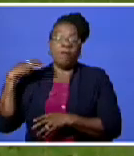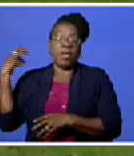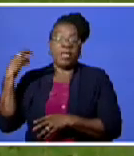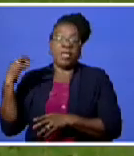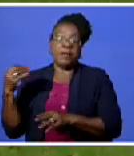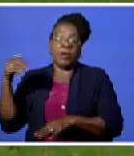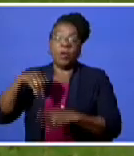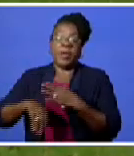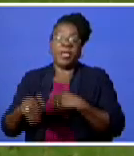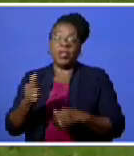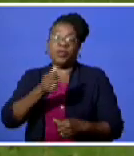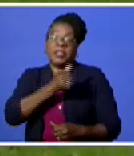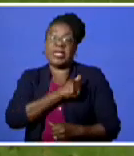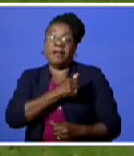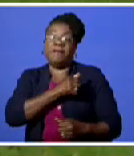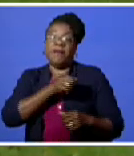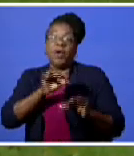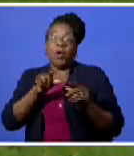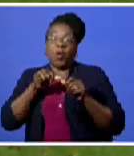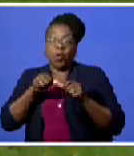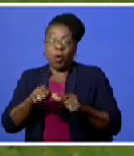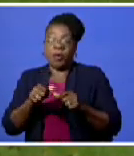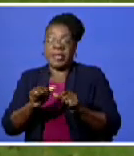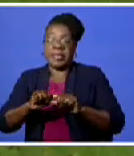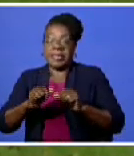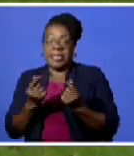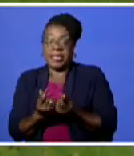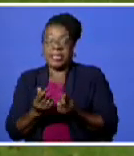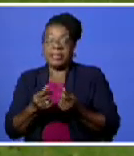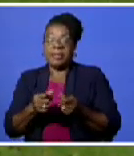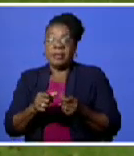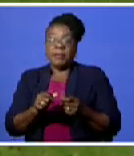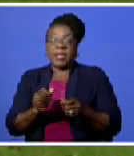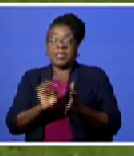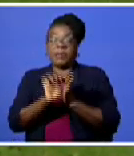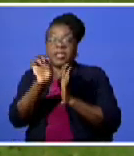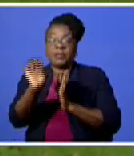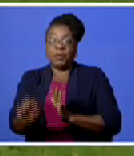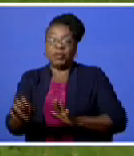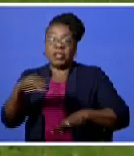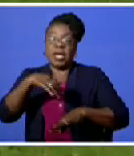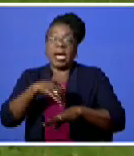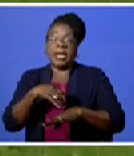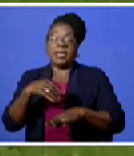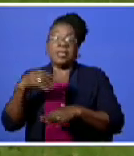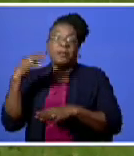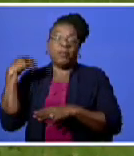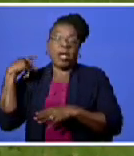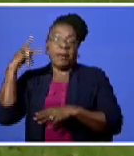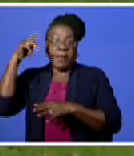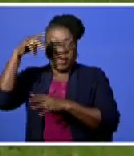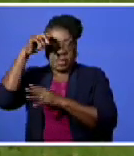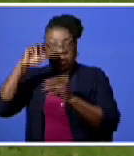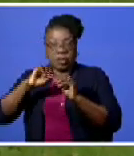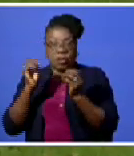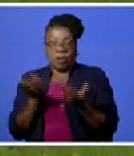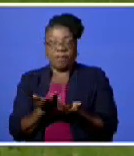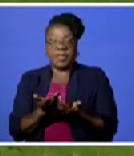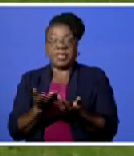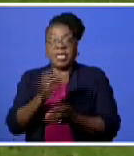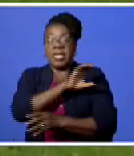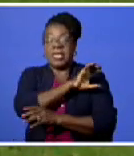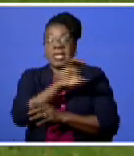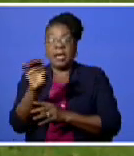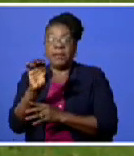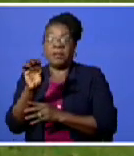entered self-quarantine due to possible exposure of COVID-19 at the Cecil Wallace Whitfield Center in Cable Beach. The Cabinet Office